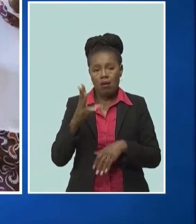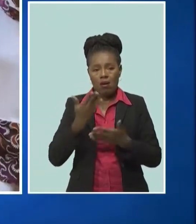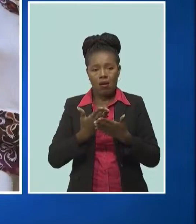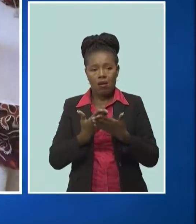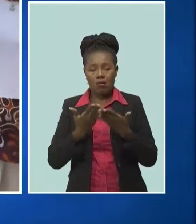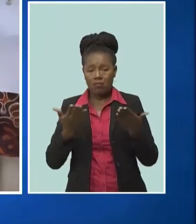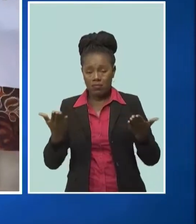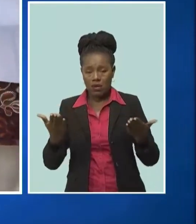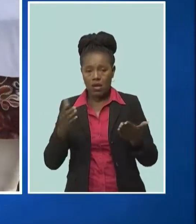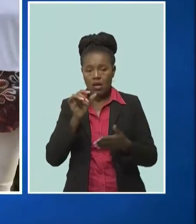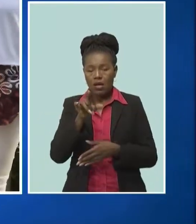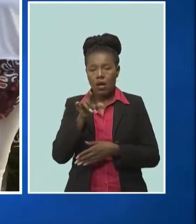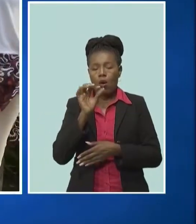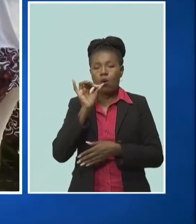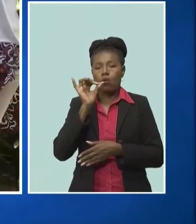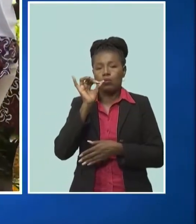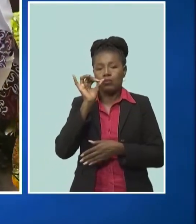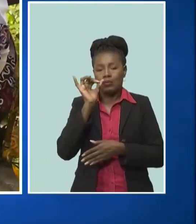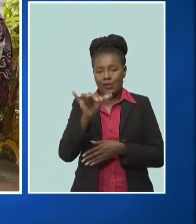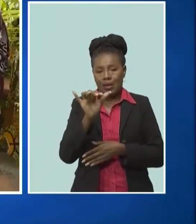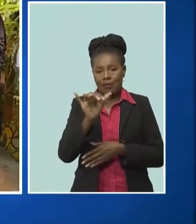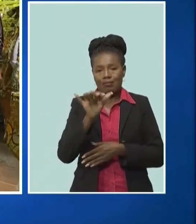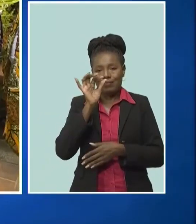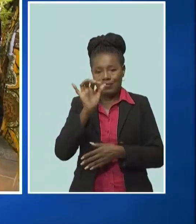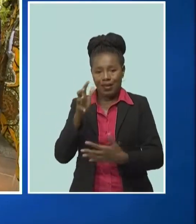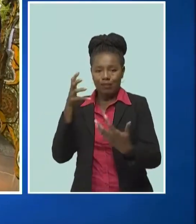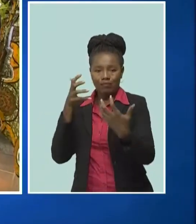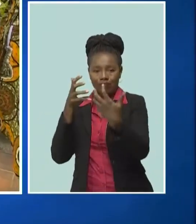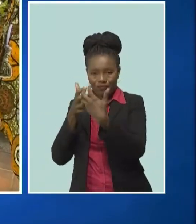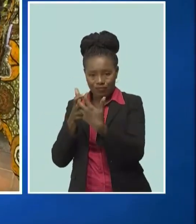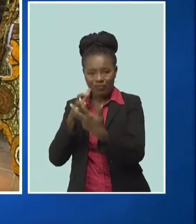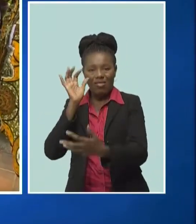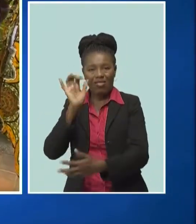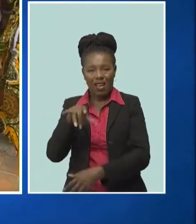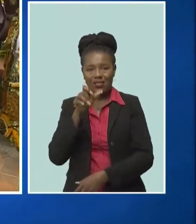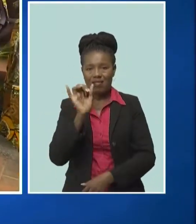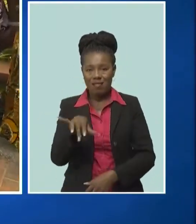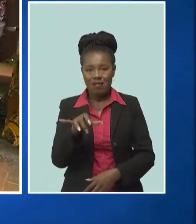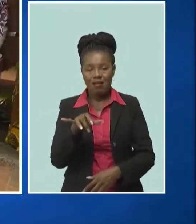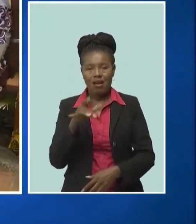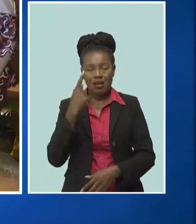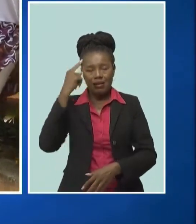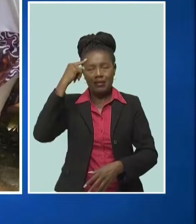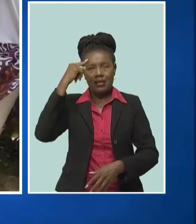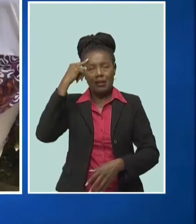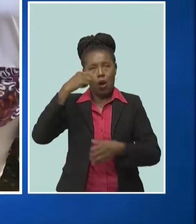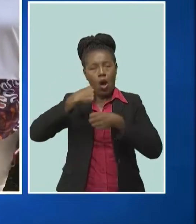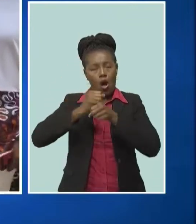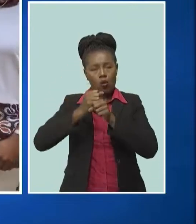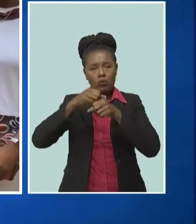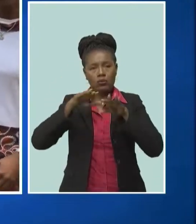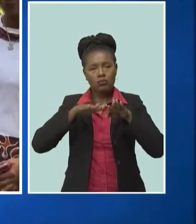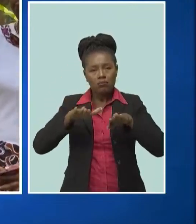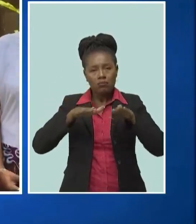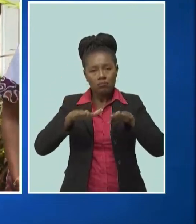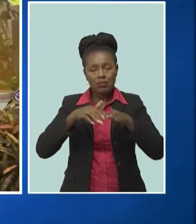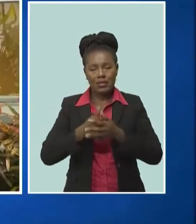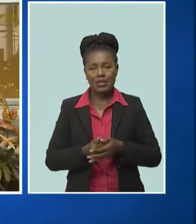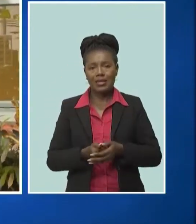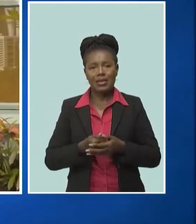said, this is Jewel. And then in creating the style, I said, and she had the